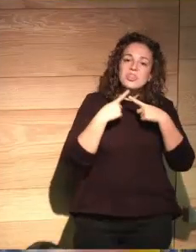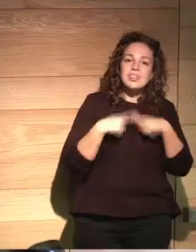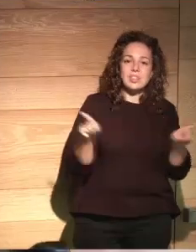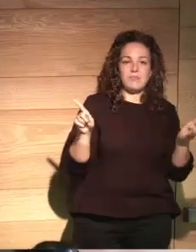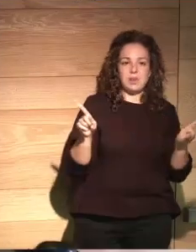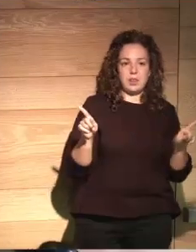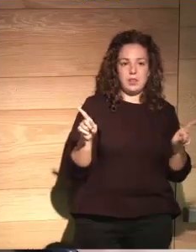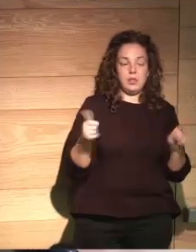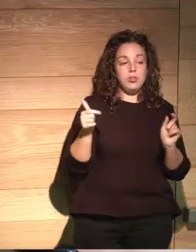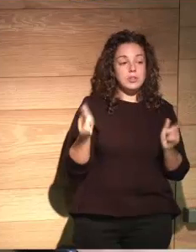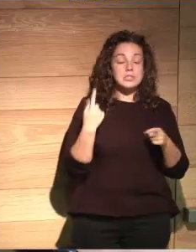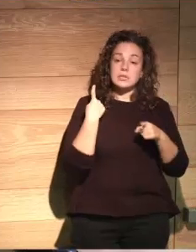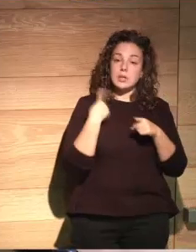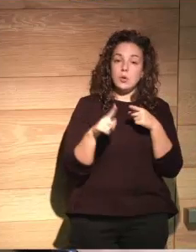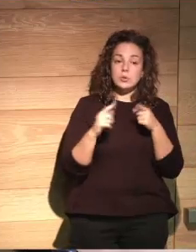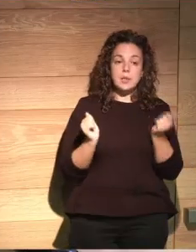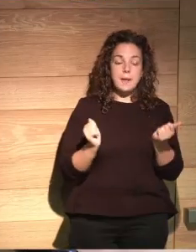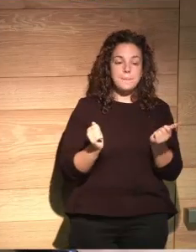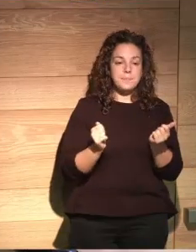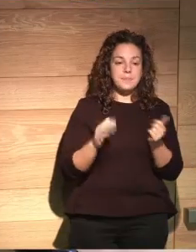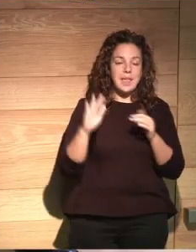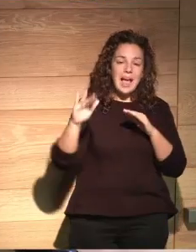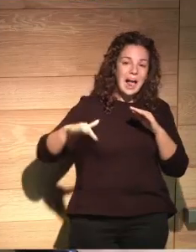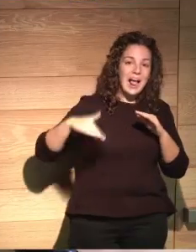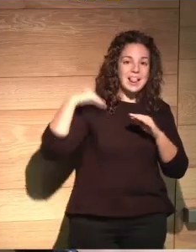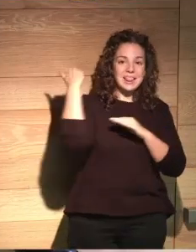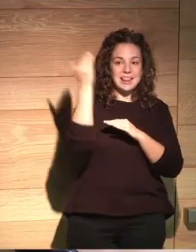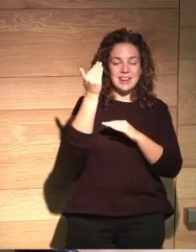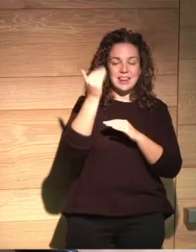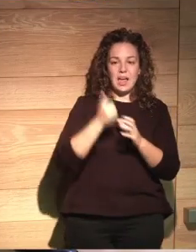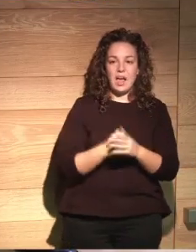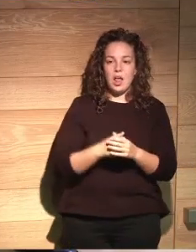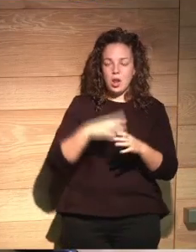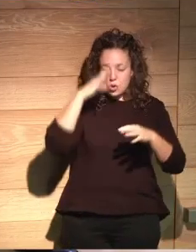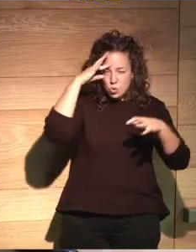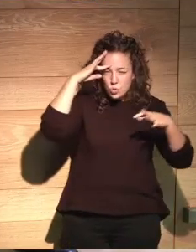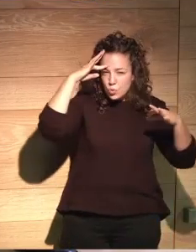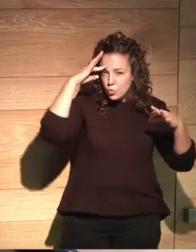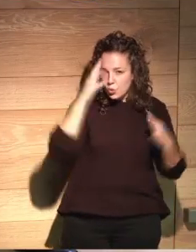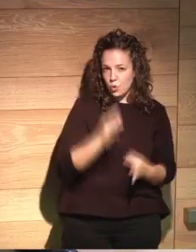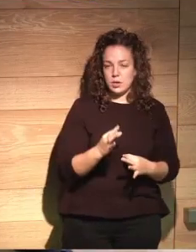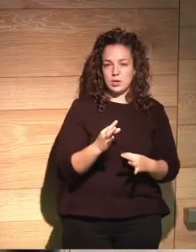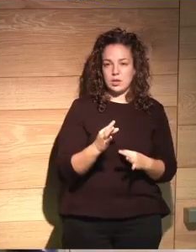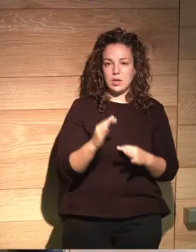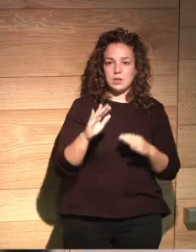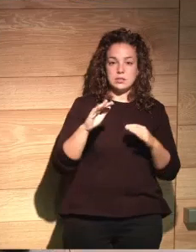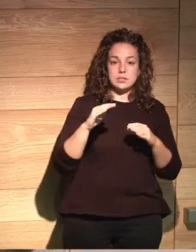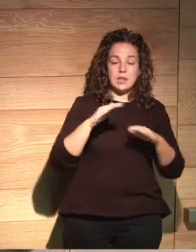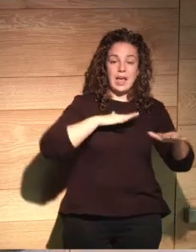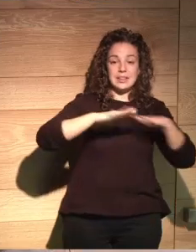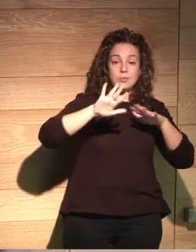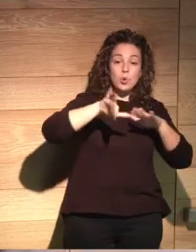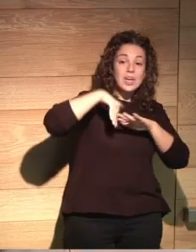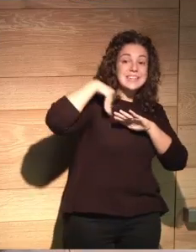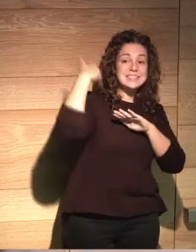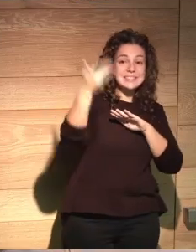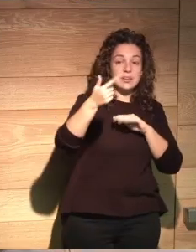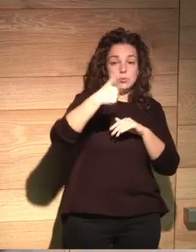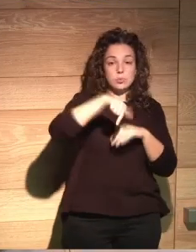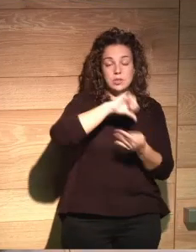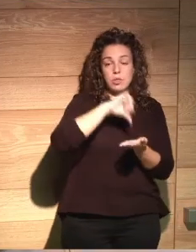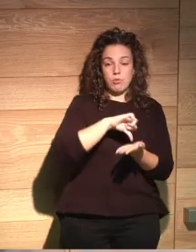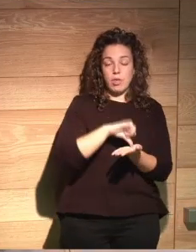people. No, these companies or this high financial is extractive. So it uses extractive logics